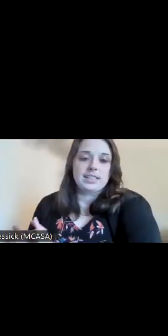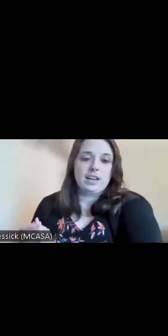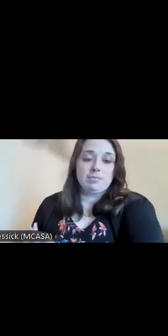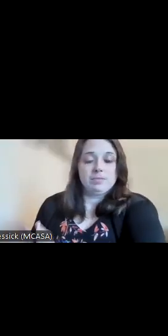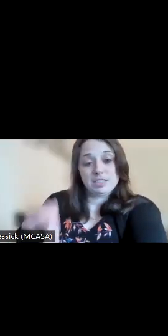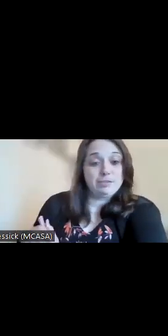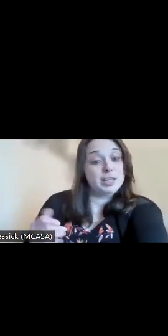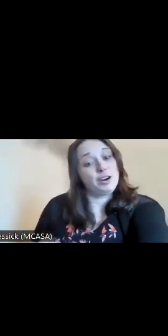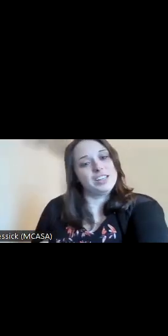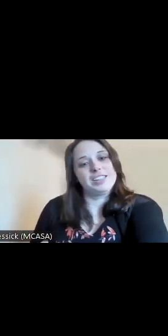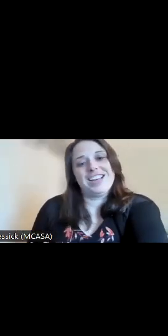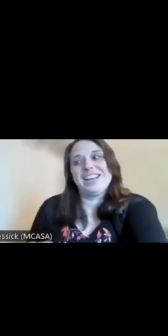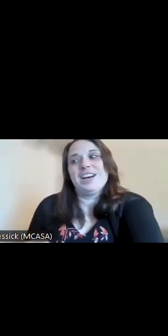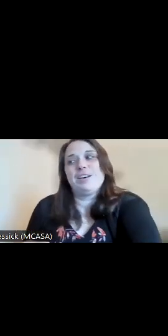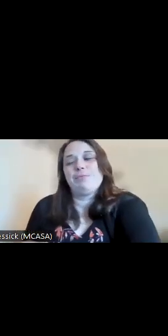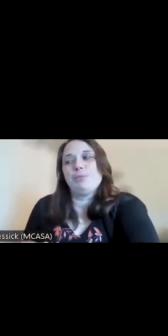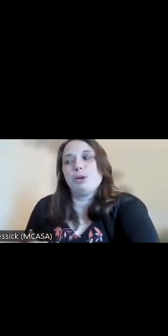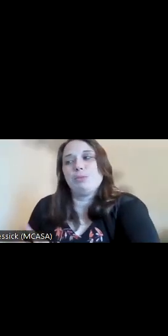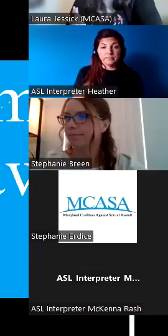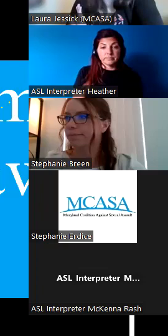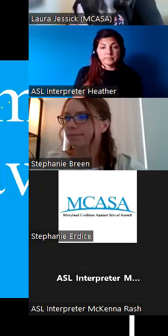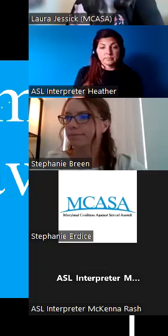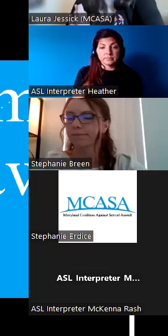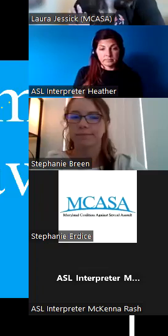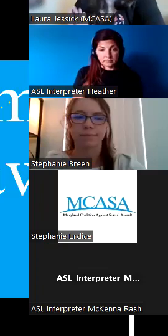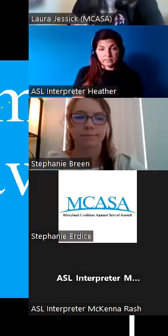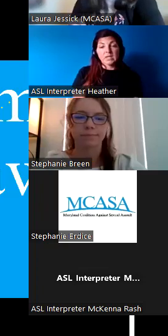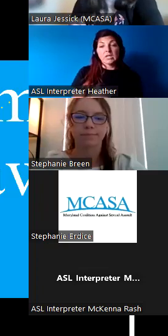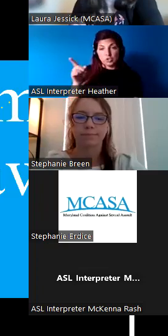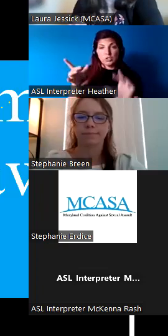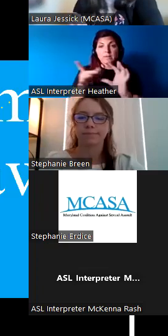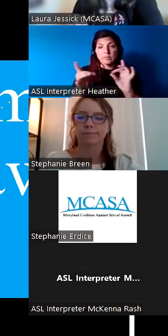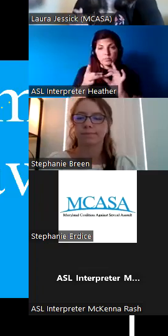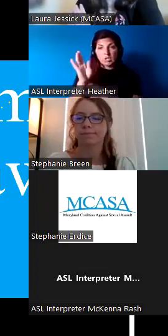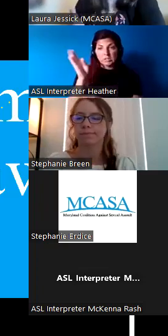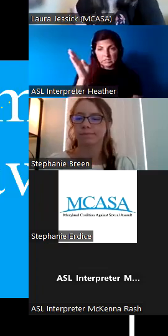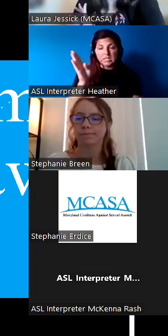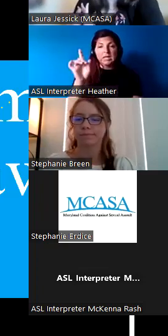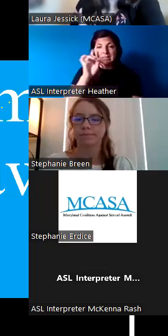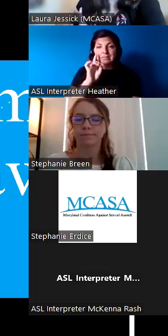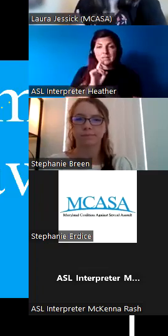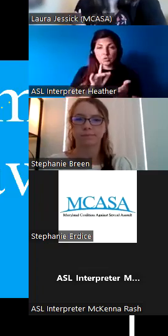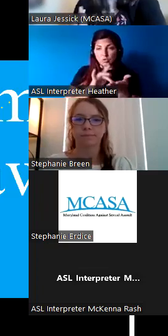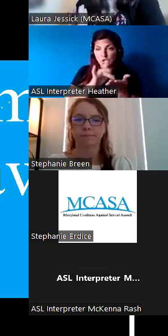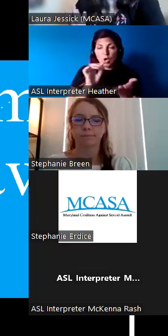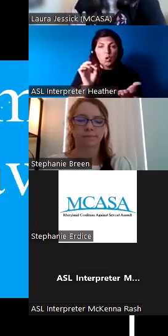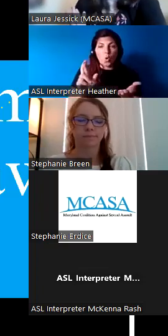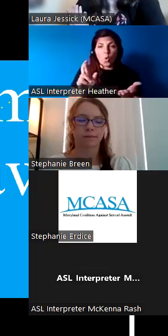So as Stephanie Erdis said, we'll be presenting on sexual assault forensic exams, or